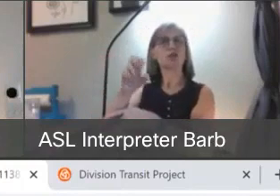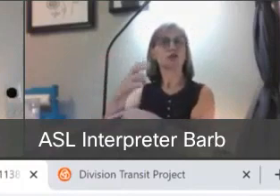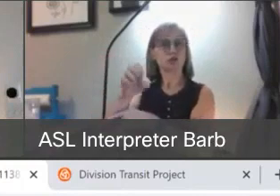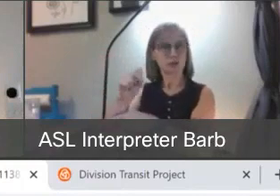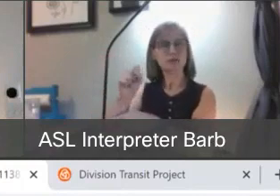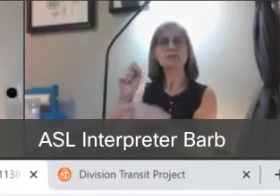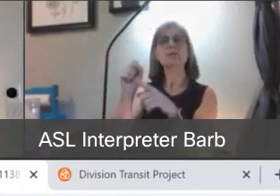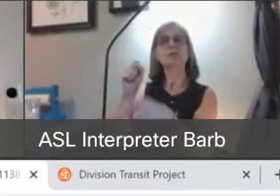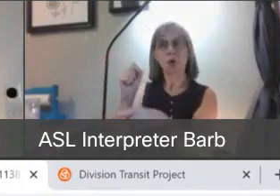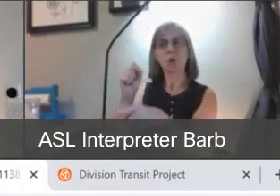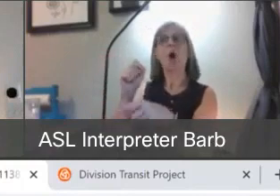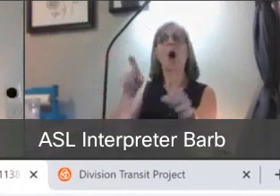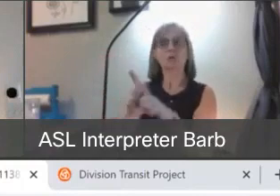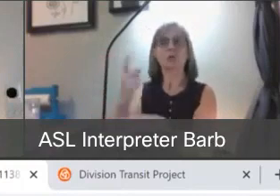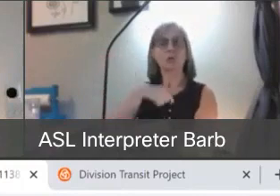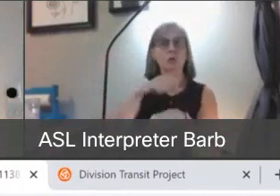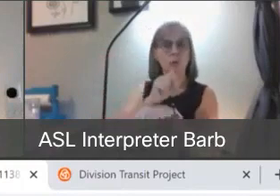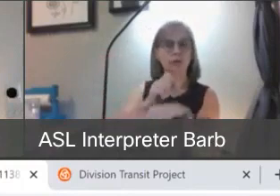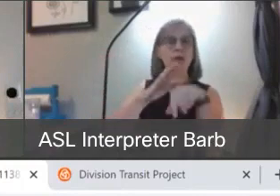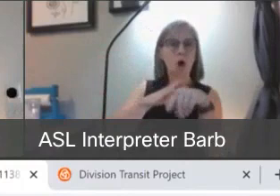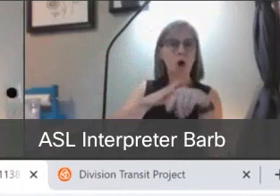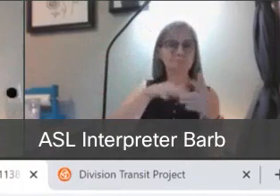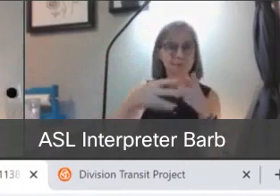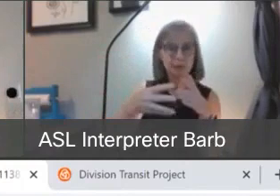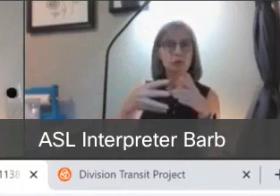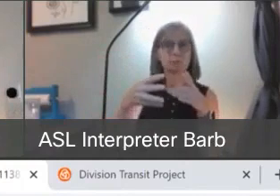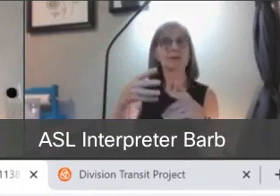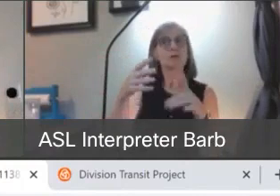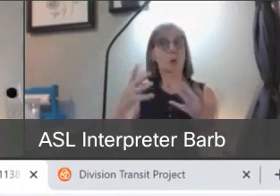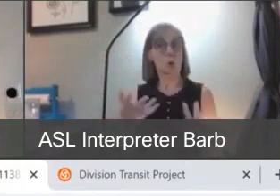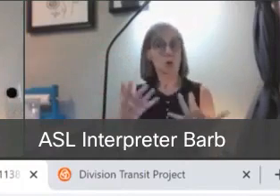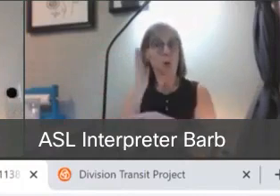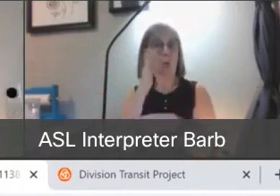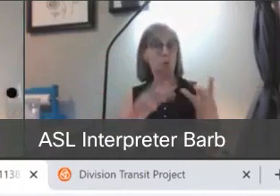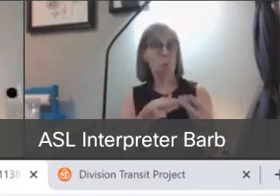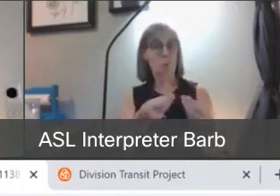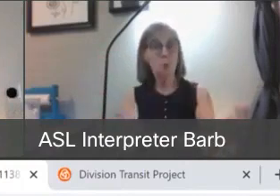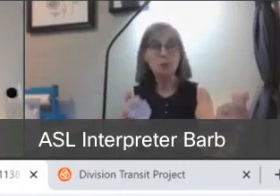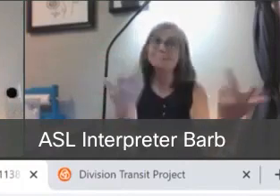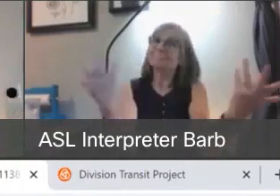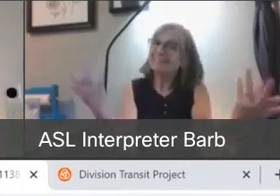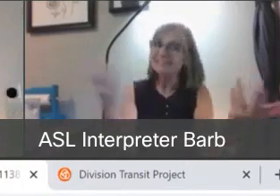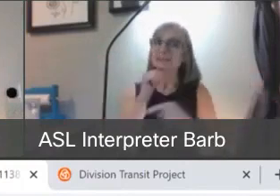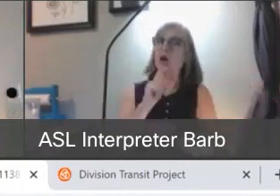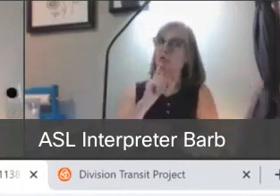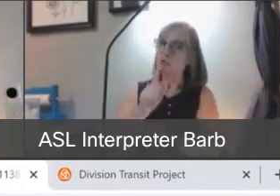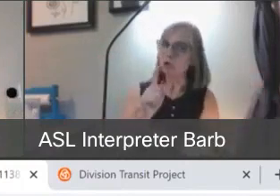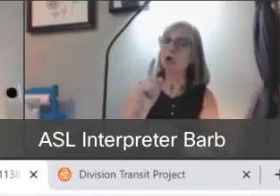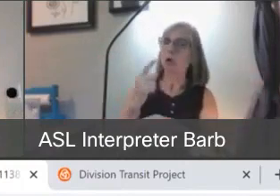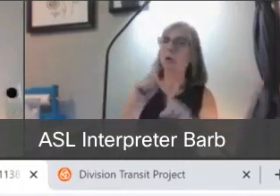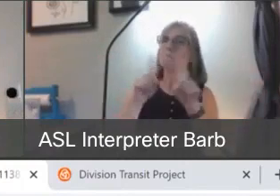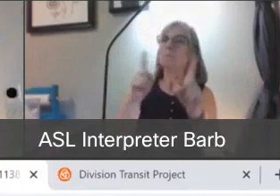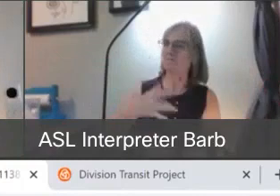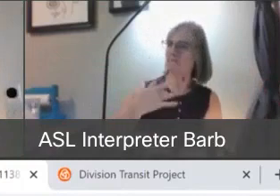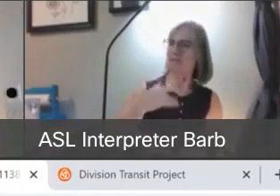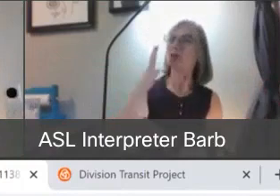we won't really know for sure exactly how well it will work. We anticipate it'll work very well because we've actually been looking at this for several years now and looked very closely at it